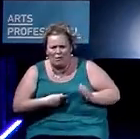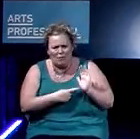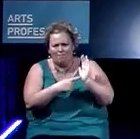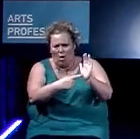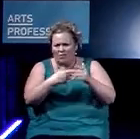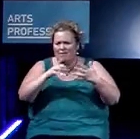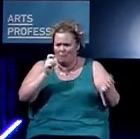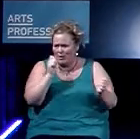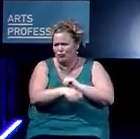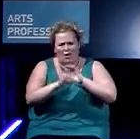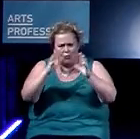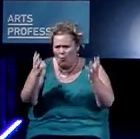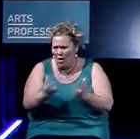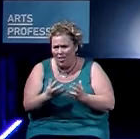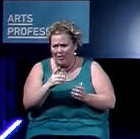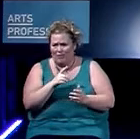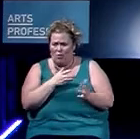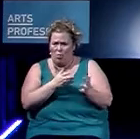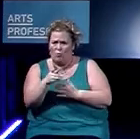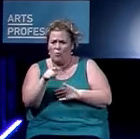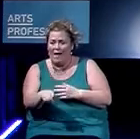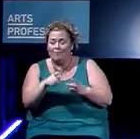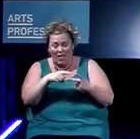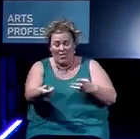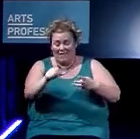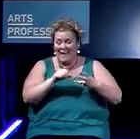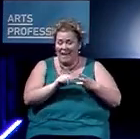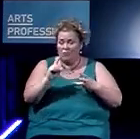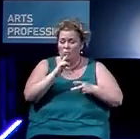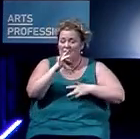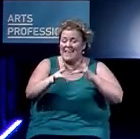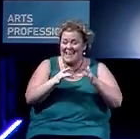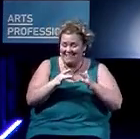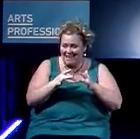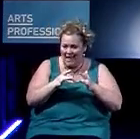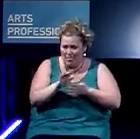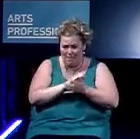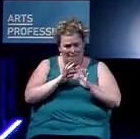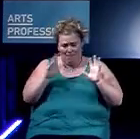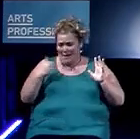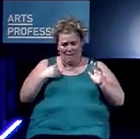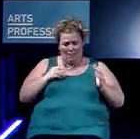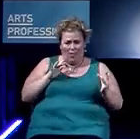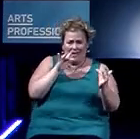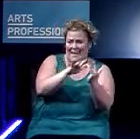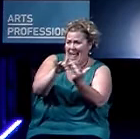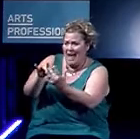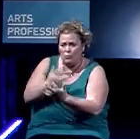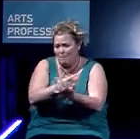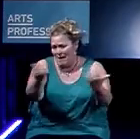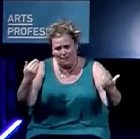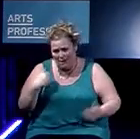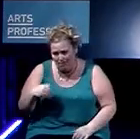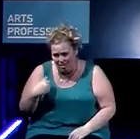really great ways. And then the internet came along, which was a many-to-many network. And the way we've thought about the